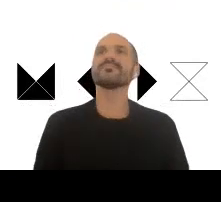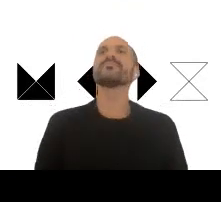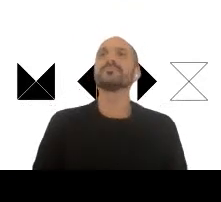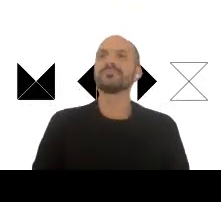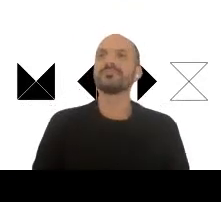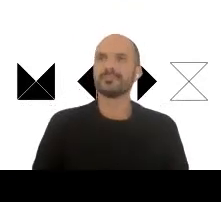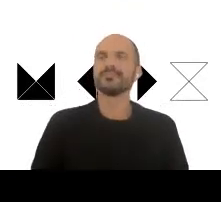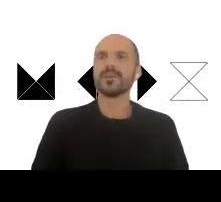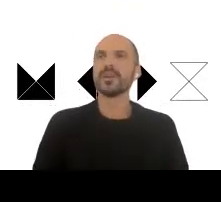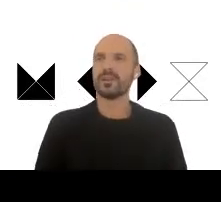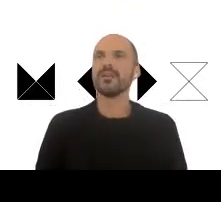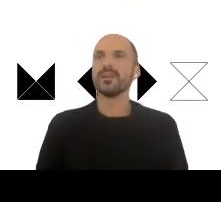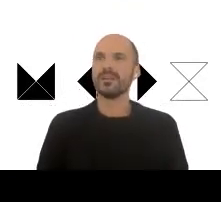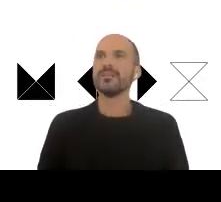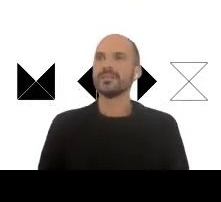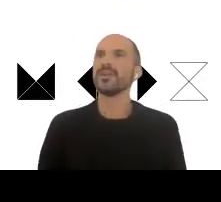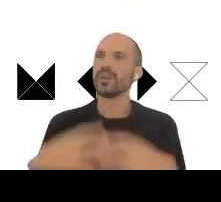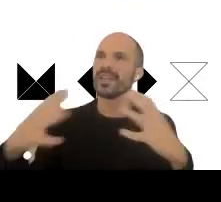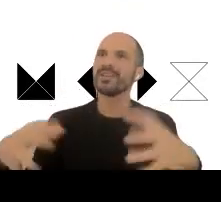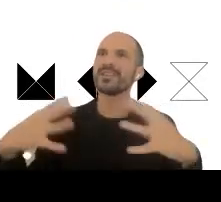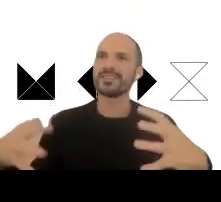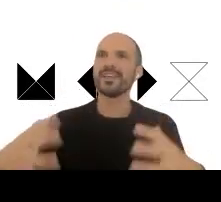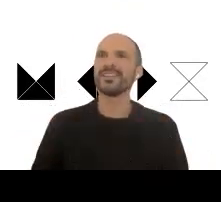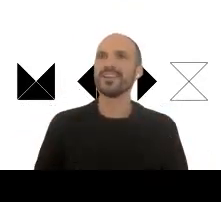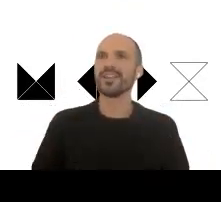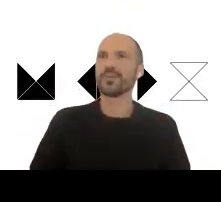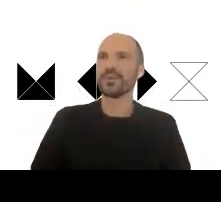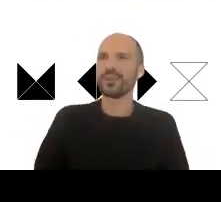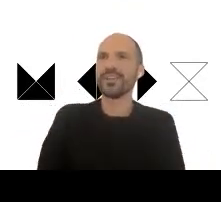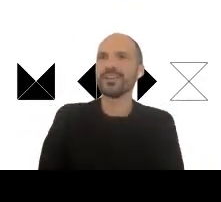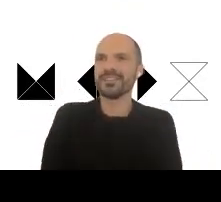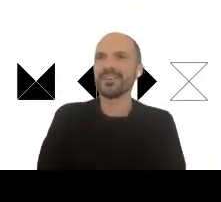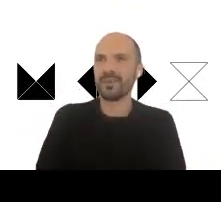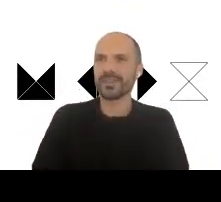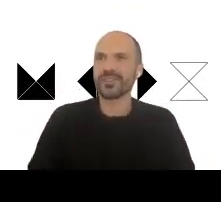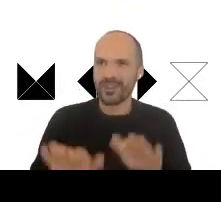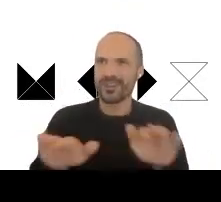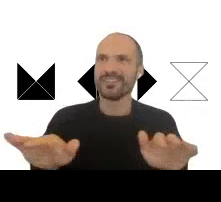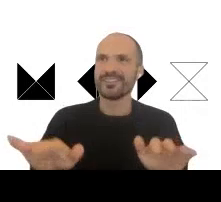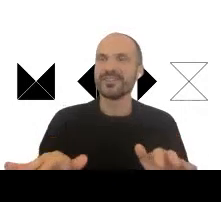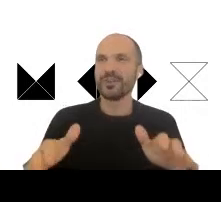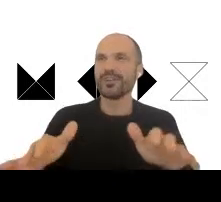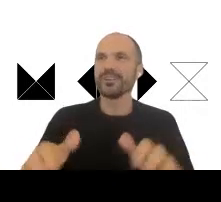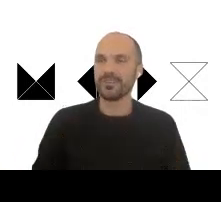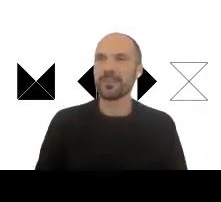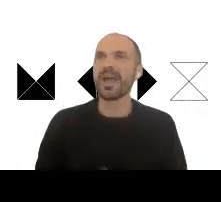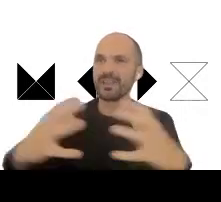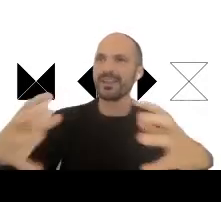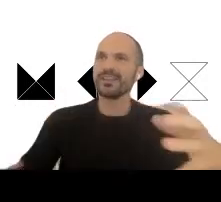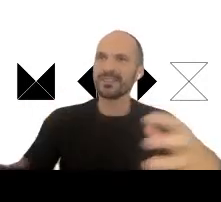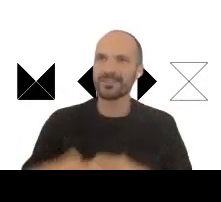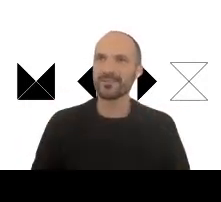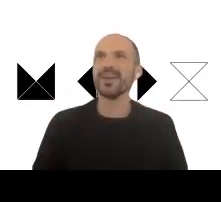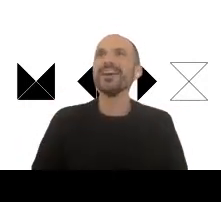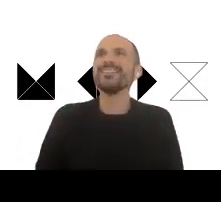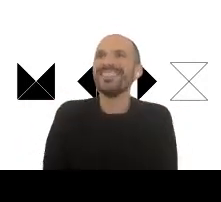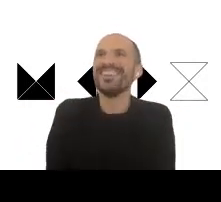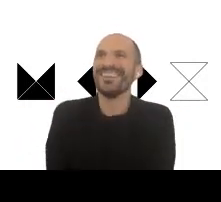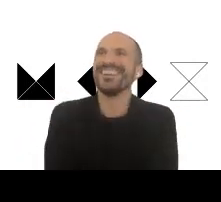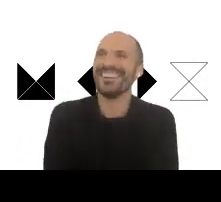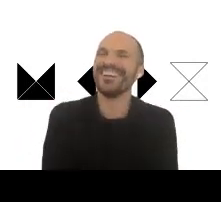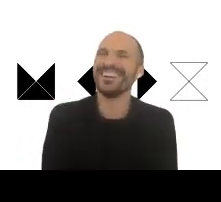but there is extra on top of things. Redundancy, a little bit of redundancy to make sure, since you're piloting this,